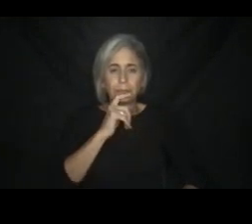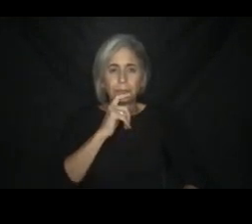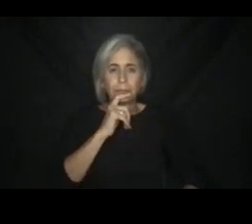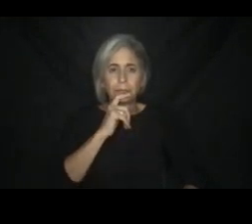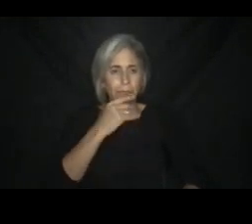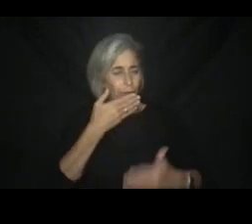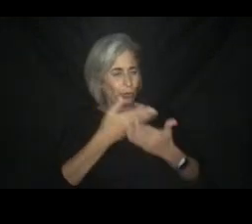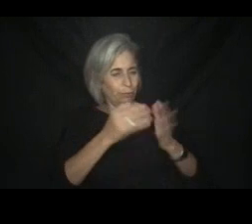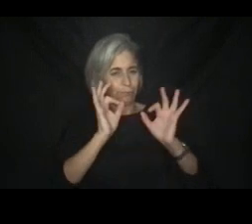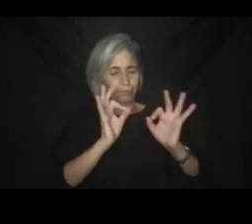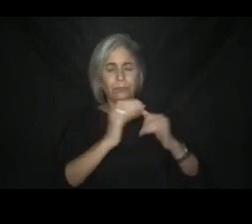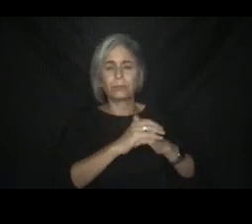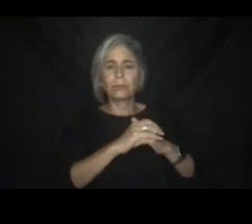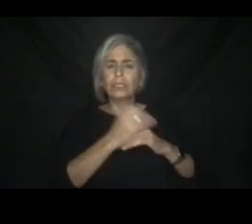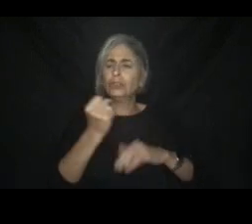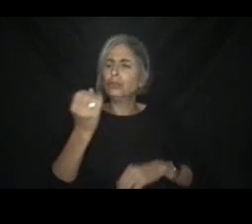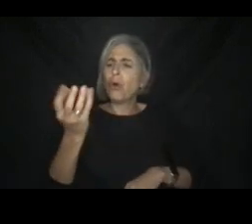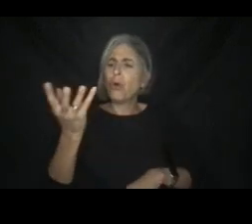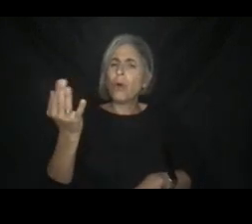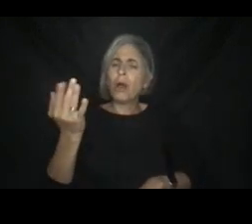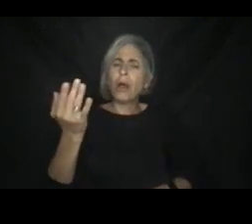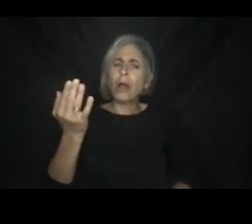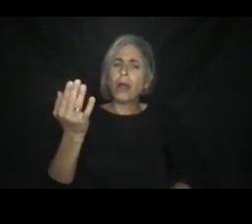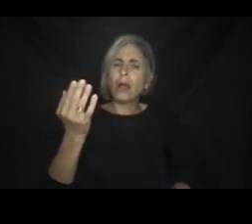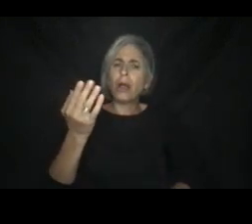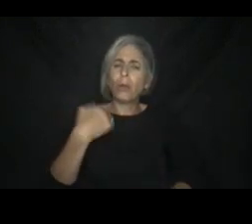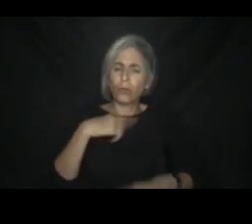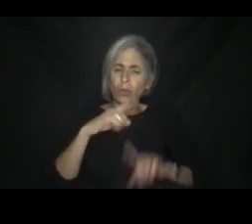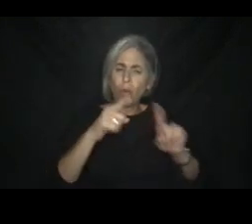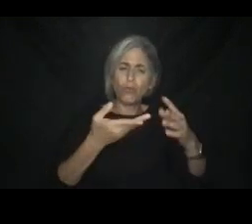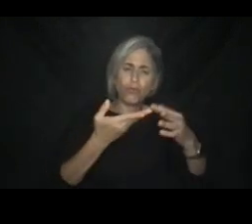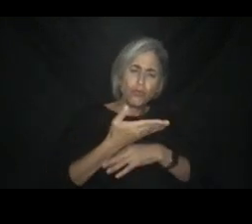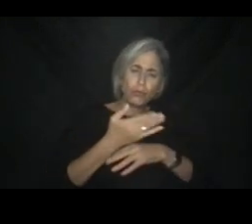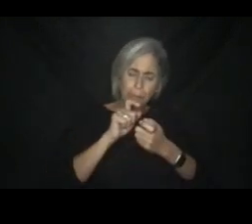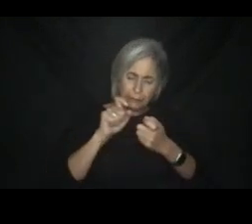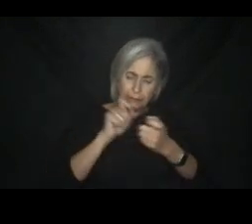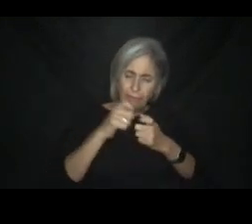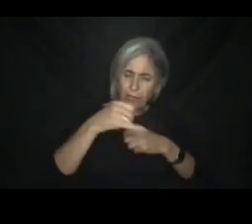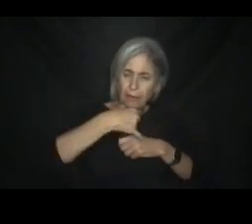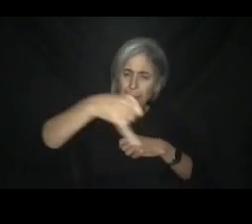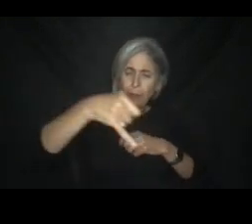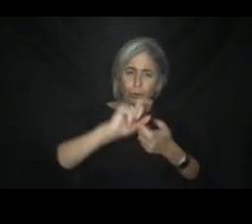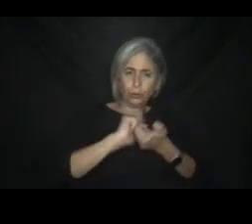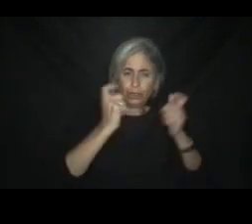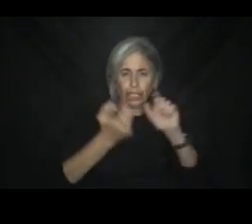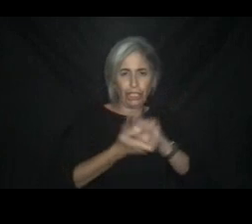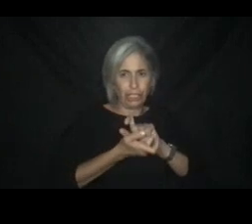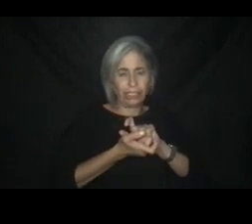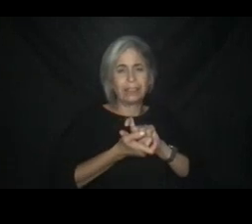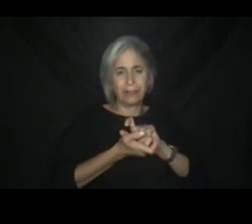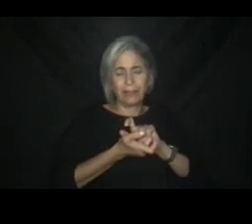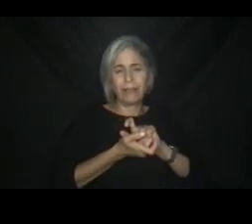Good. So we'll go through the specific boundary changes, and